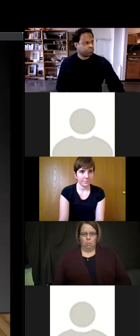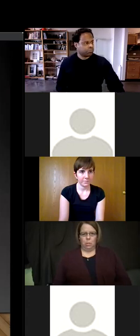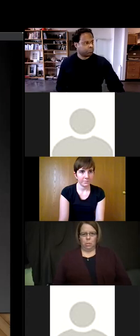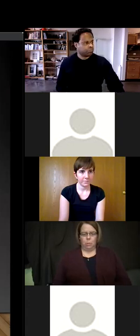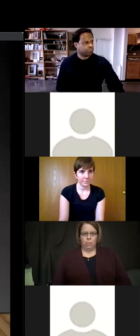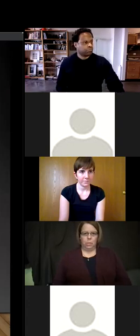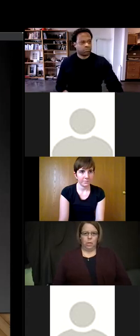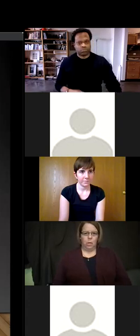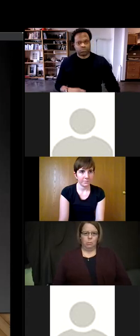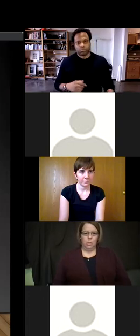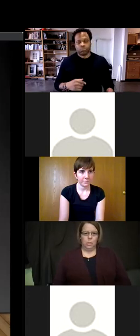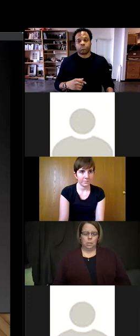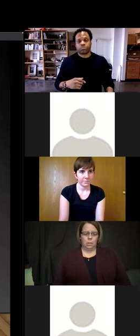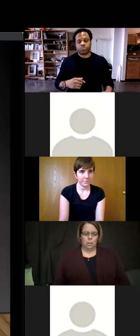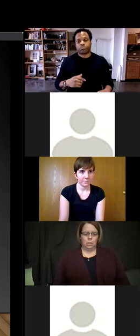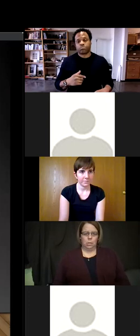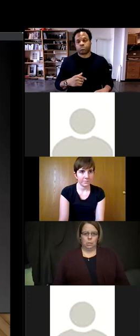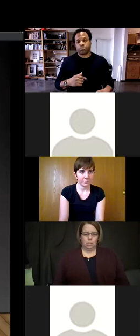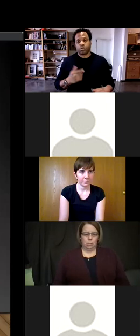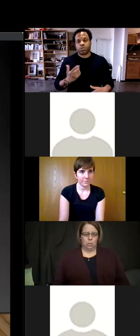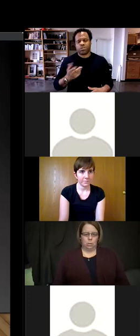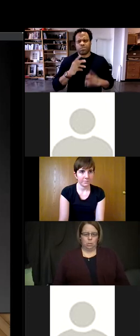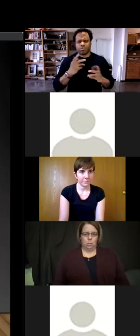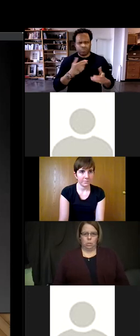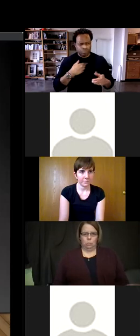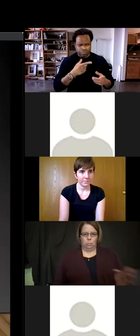In person, where a person comes